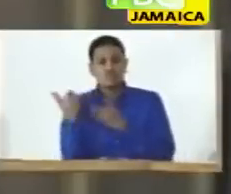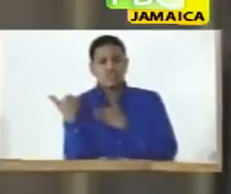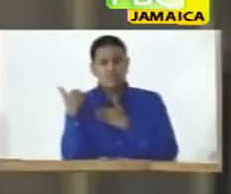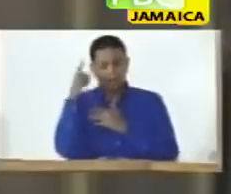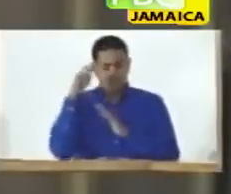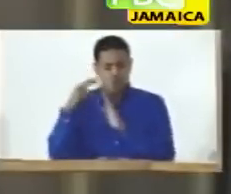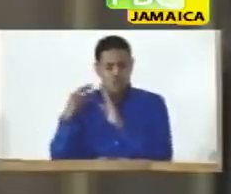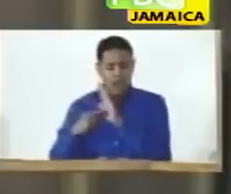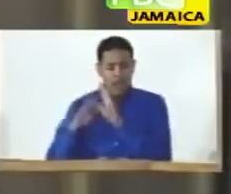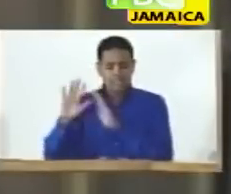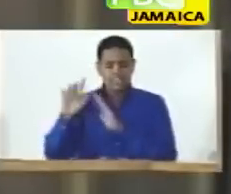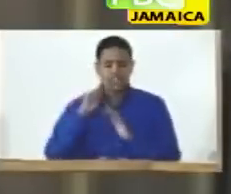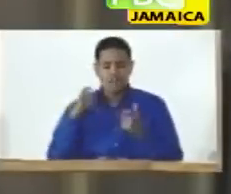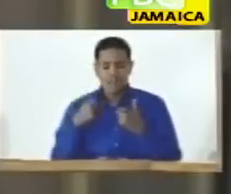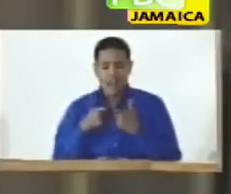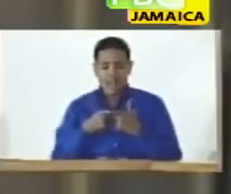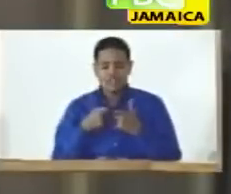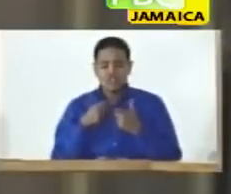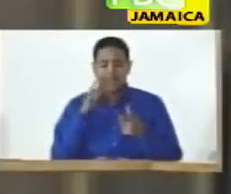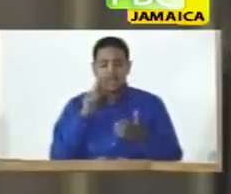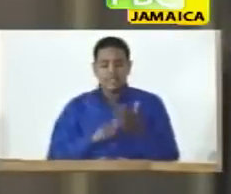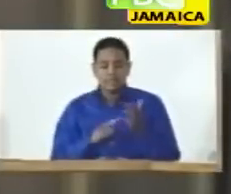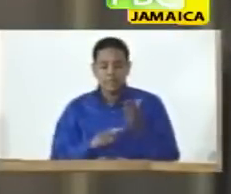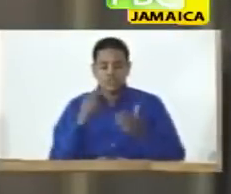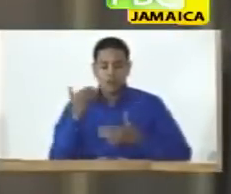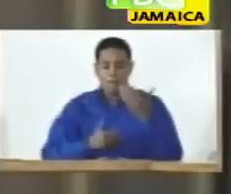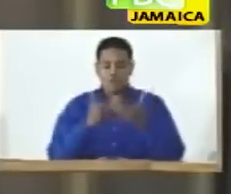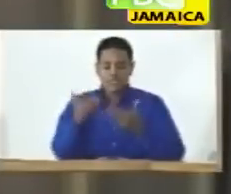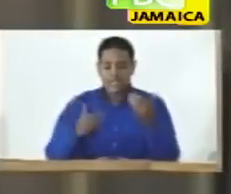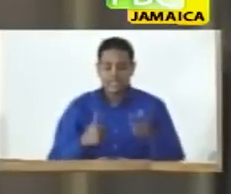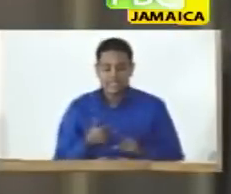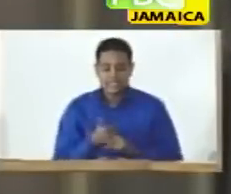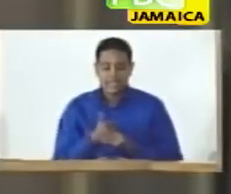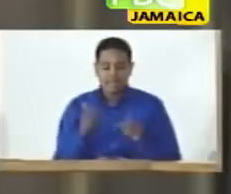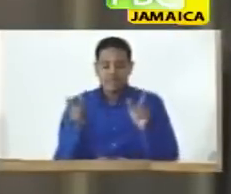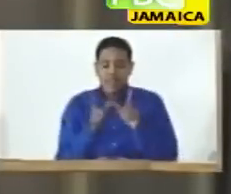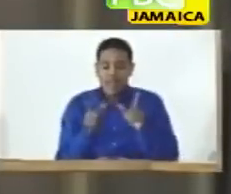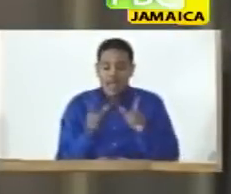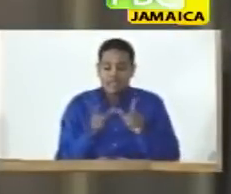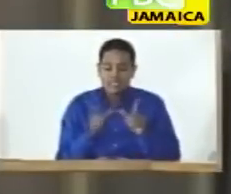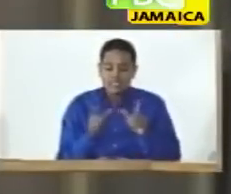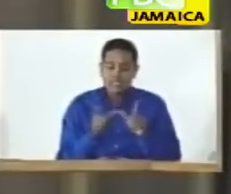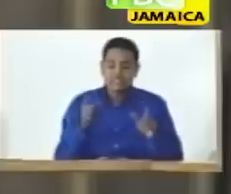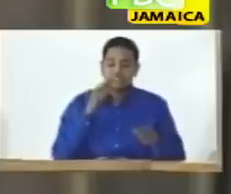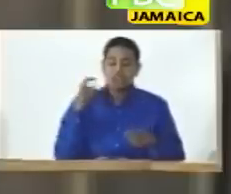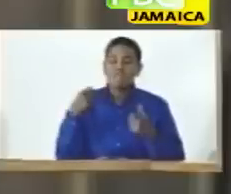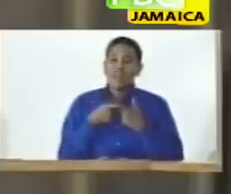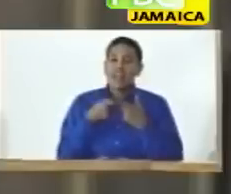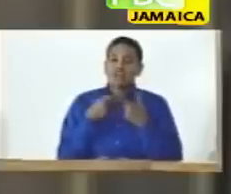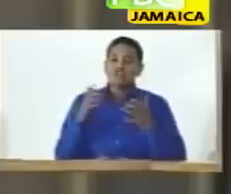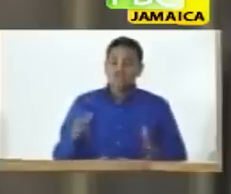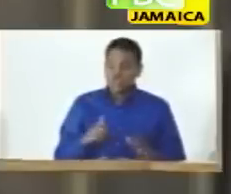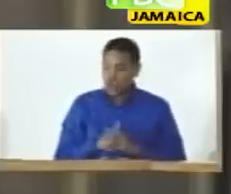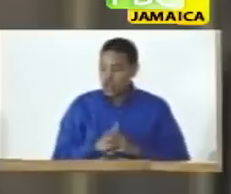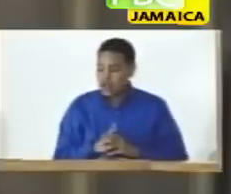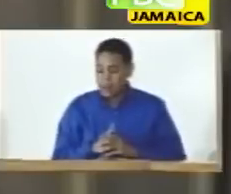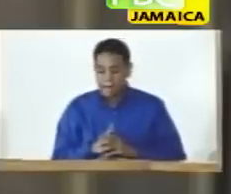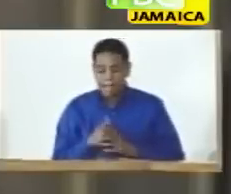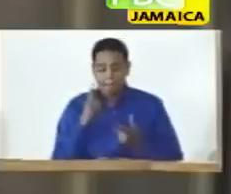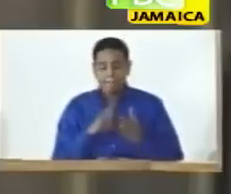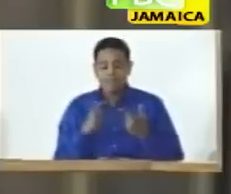regulation of the electrical inspection process, the licensing of electricians and